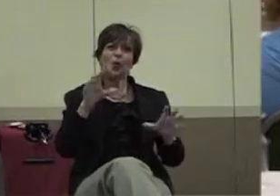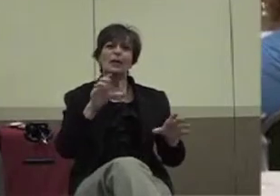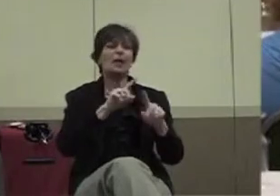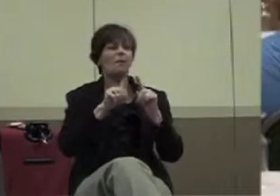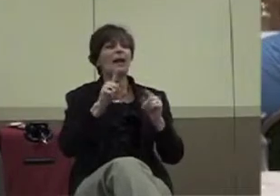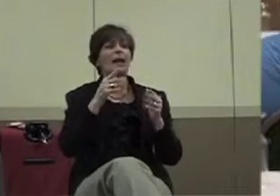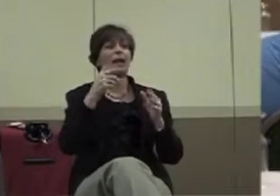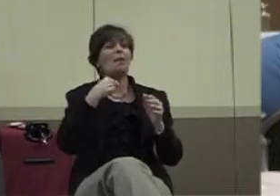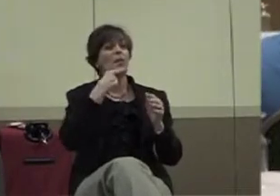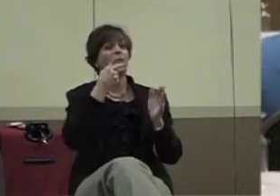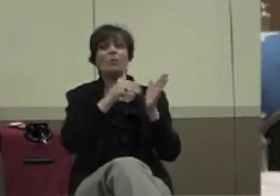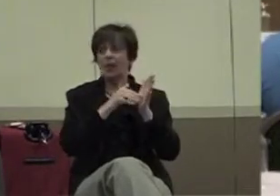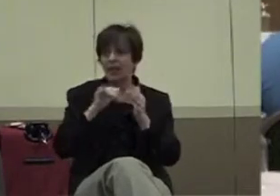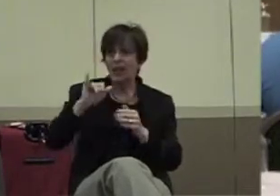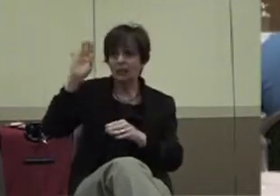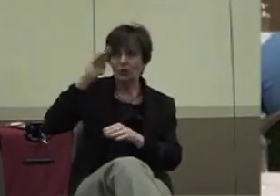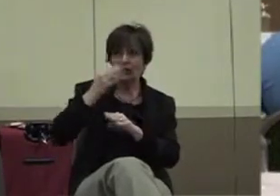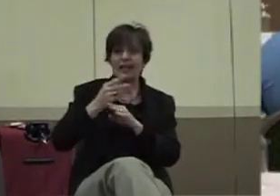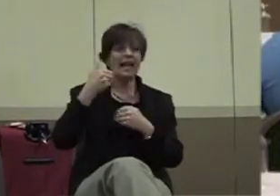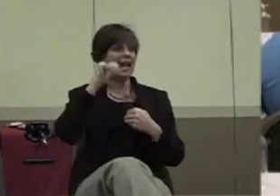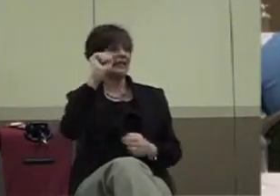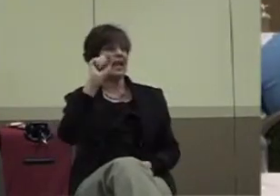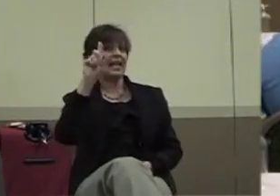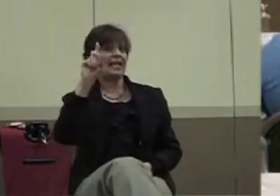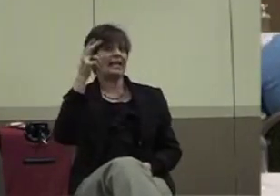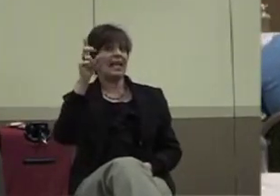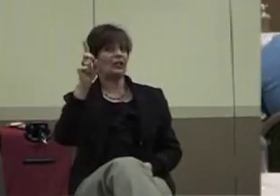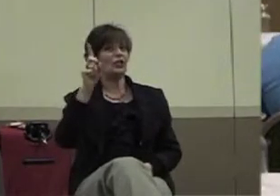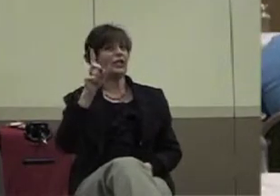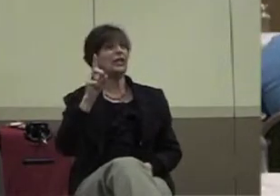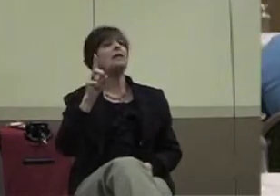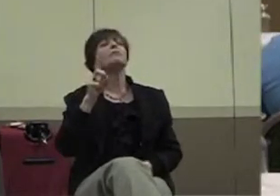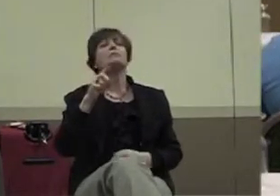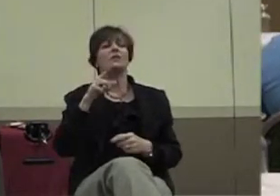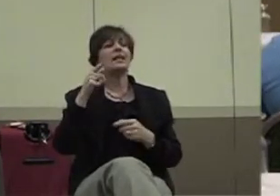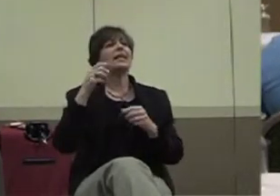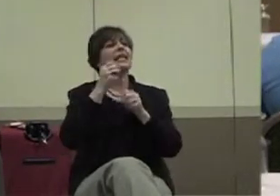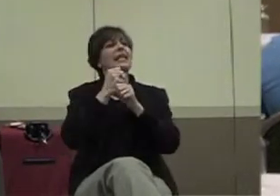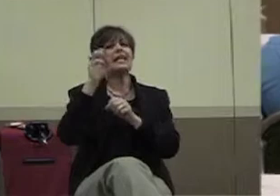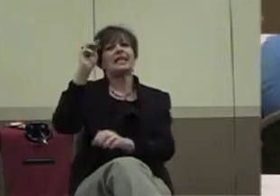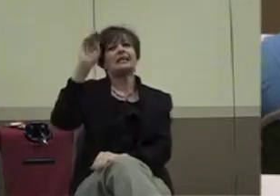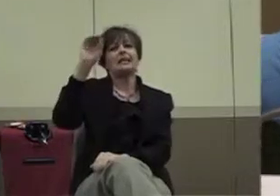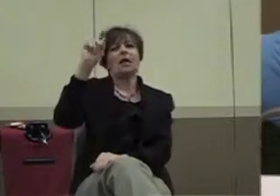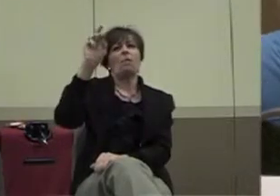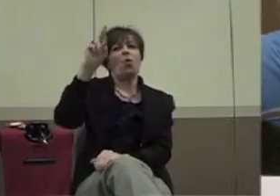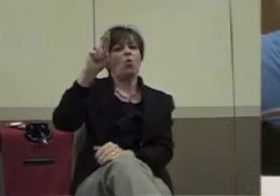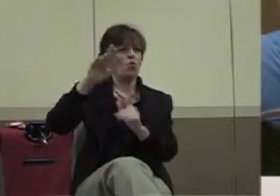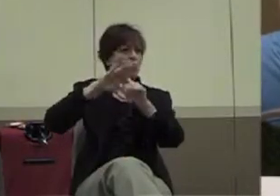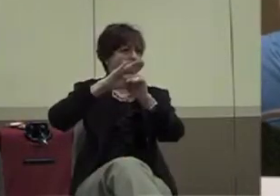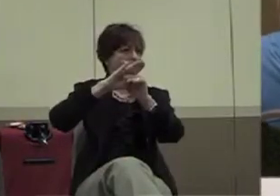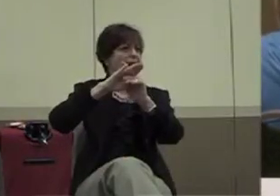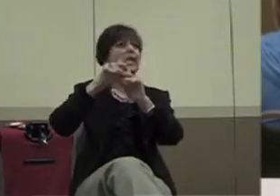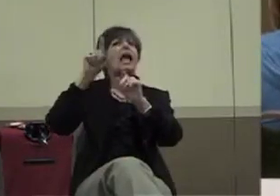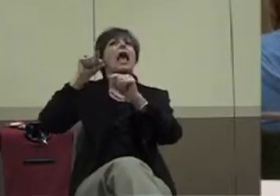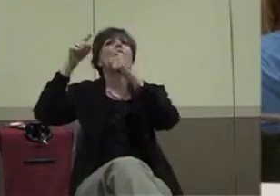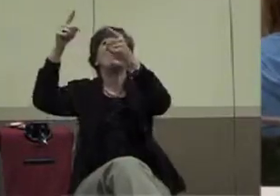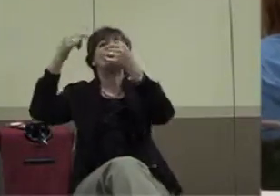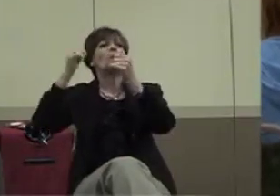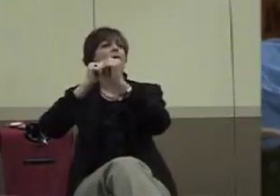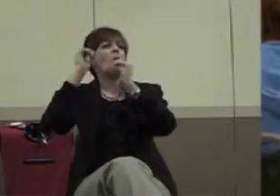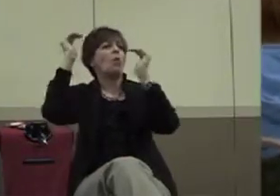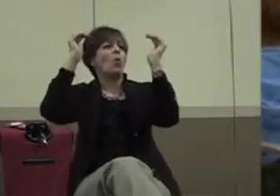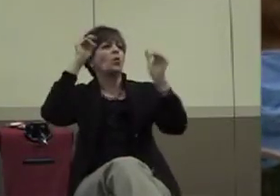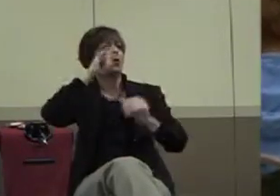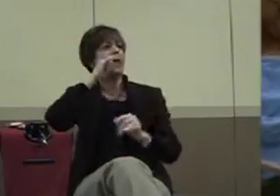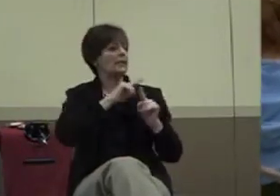your son has ADHD and he gets a motor break and he gets sent to go play with the older kids, but he gets to pick one friend to go